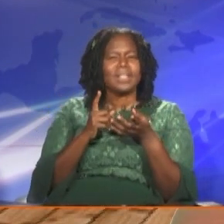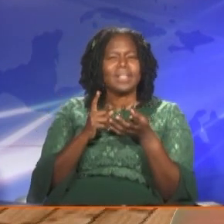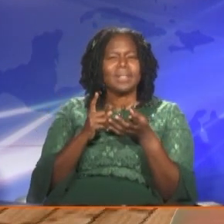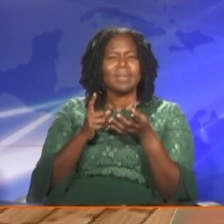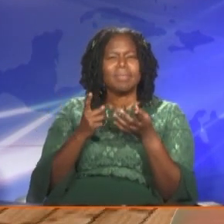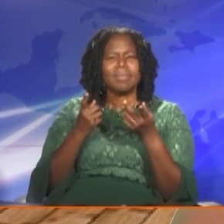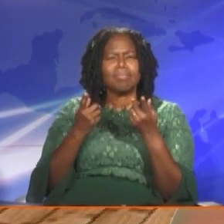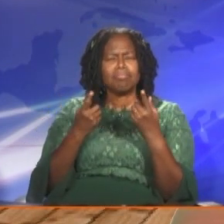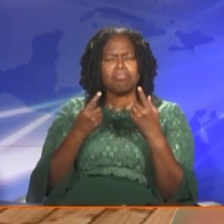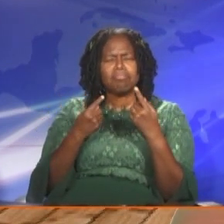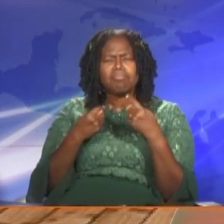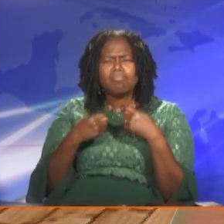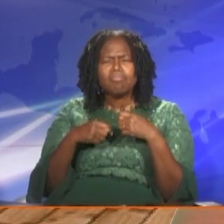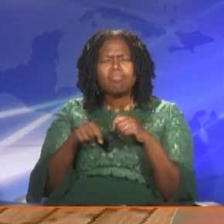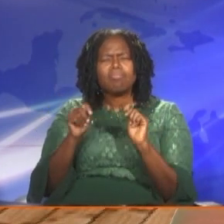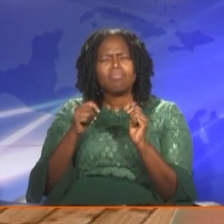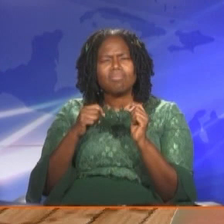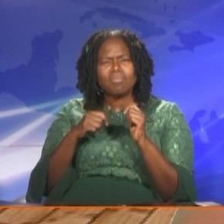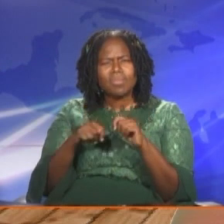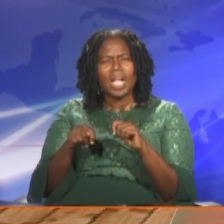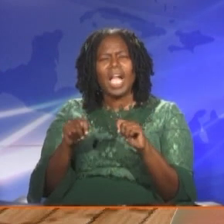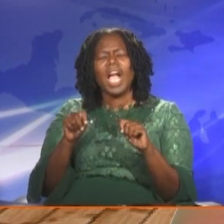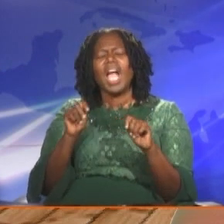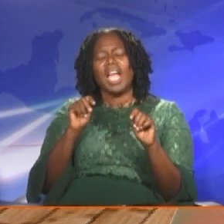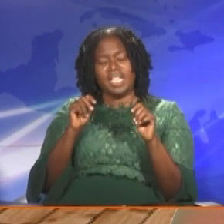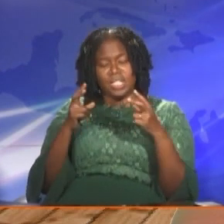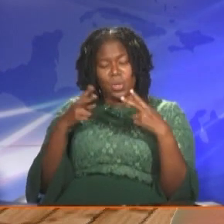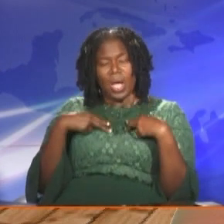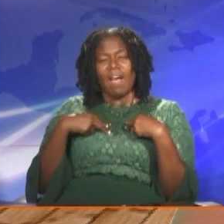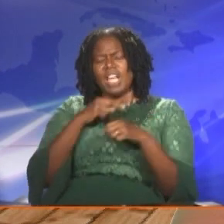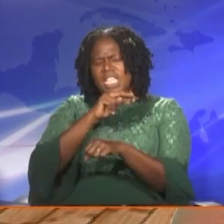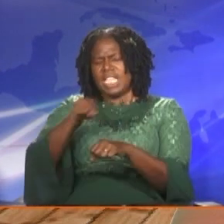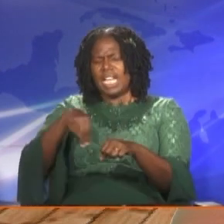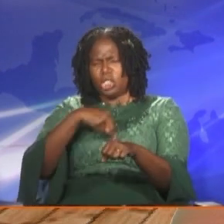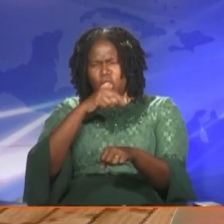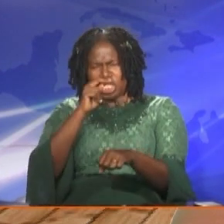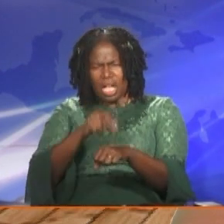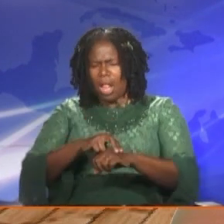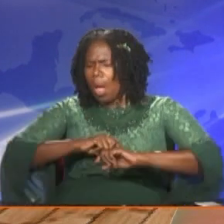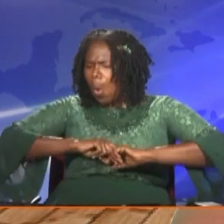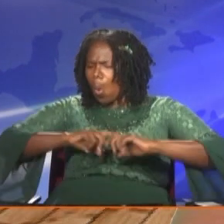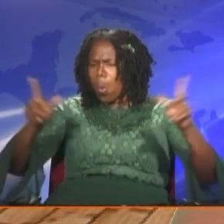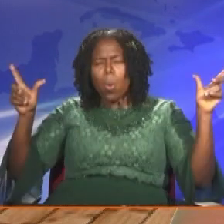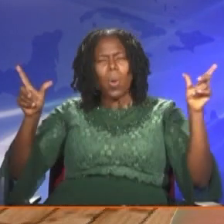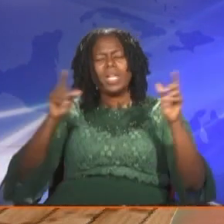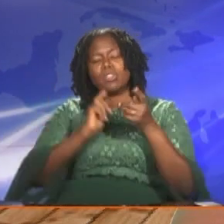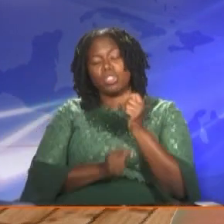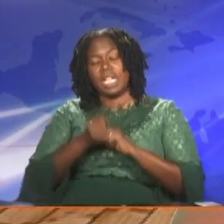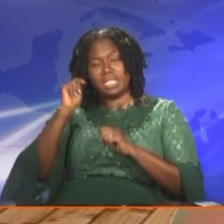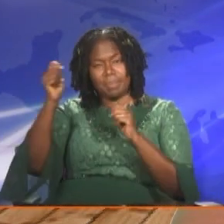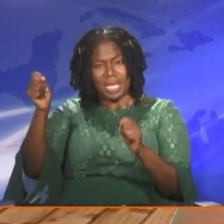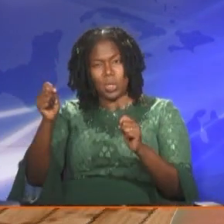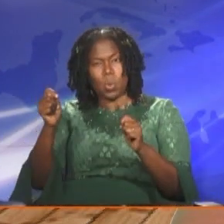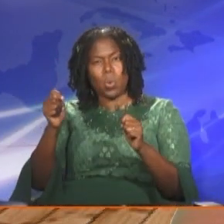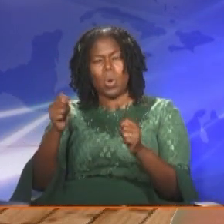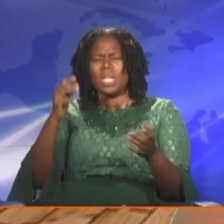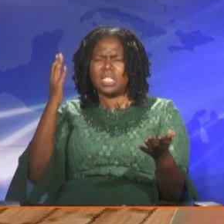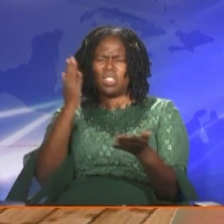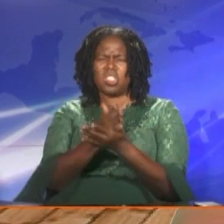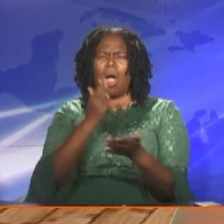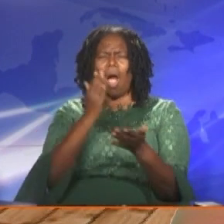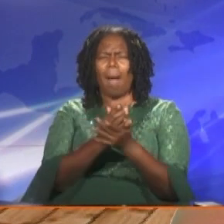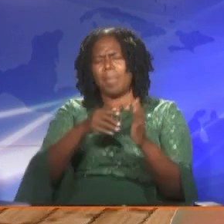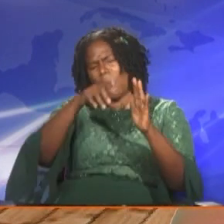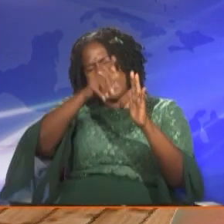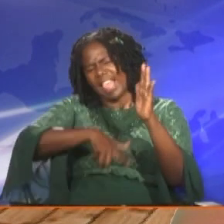doing a national poverty reduction strategy. They are also engaged in registry for vulnerable